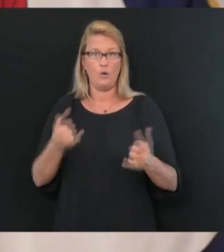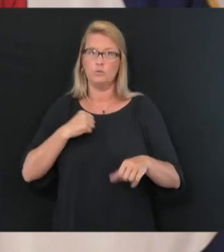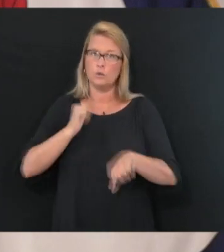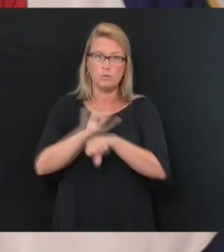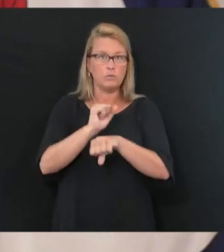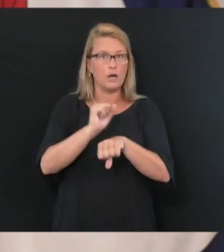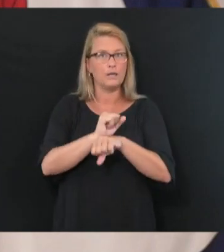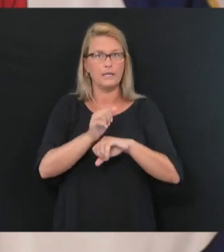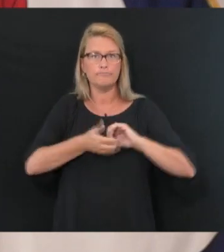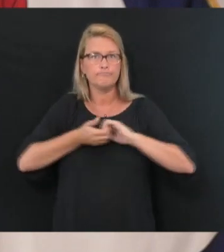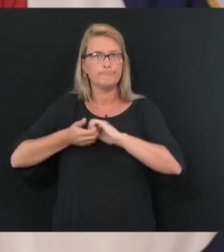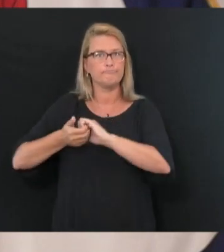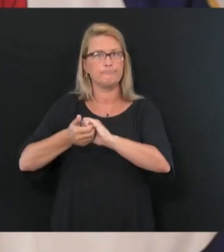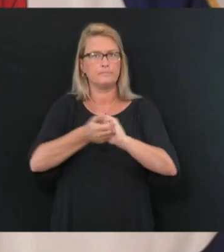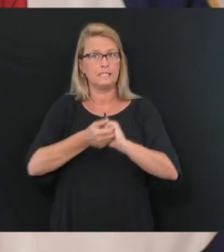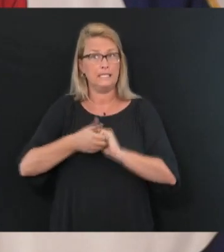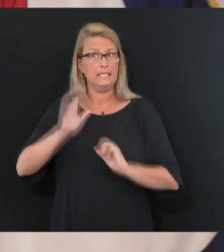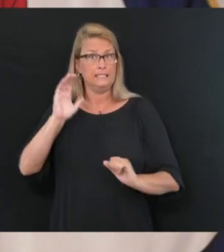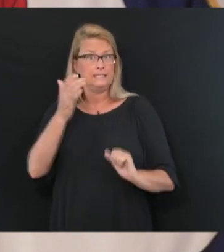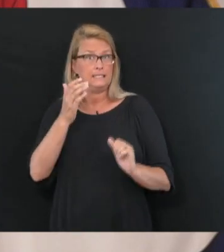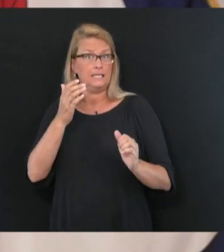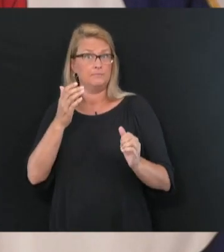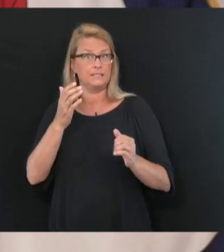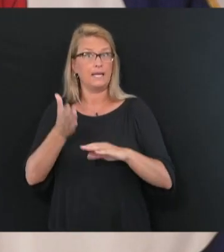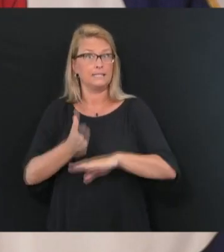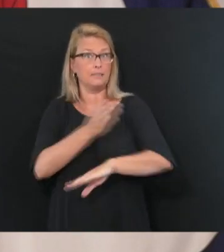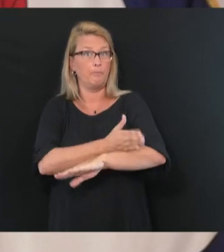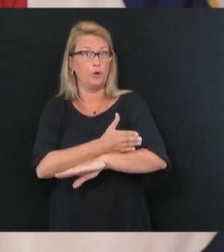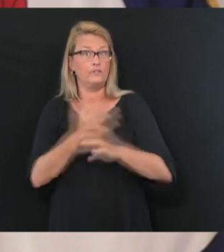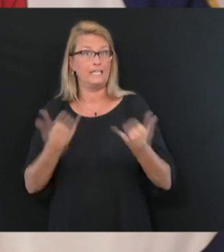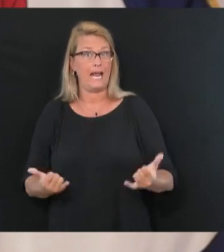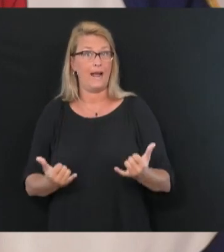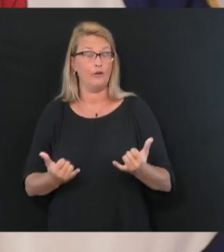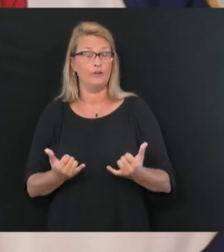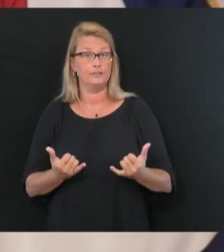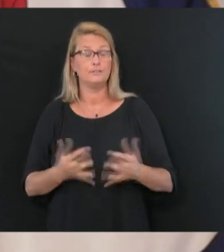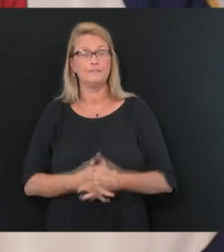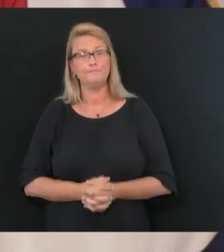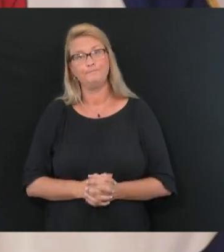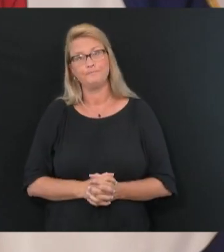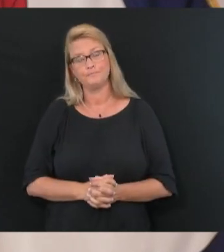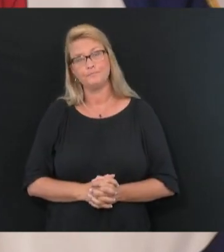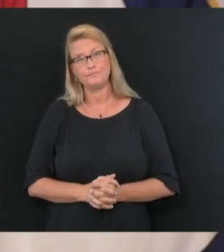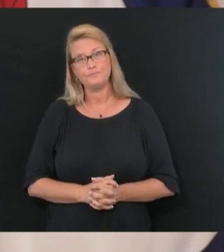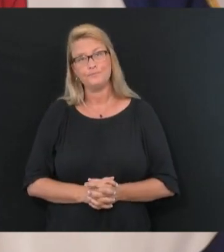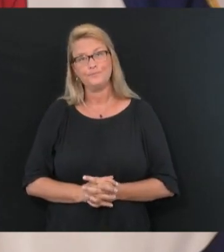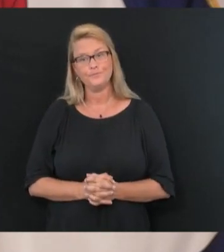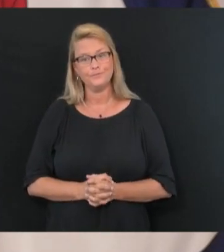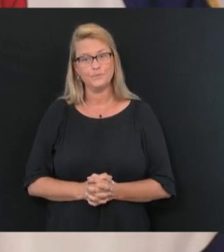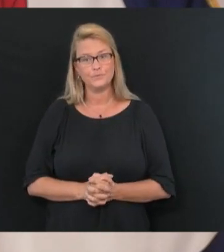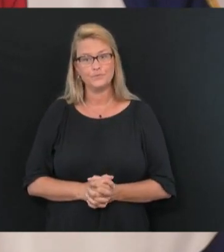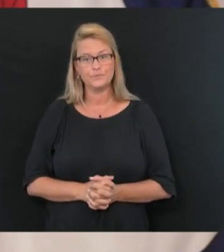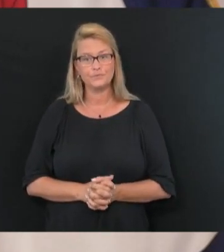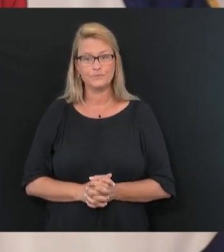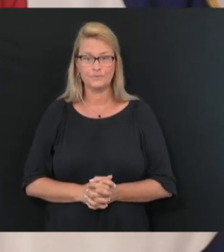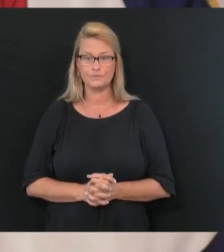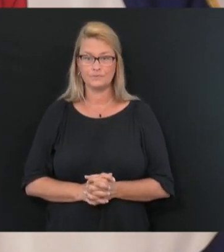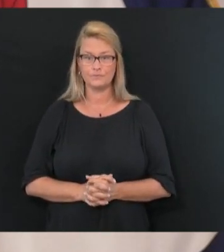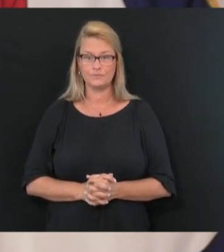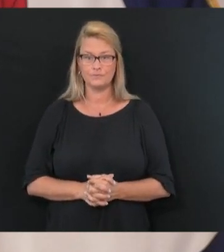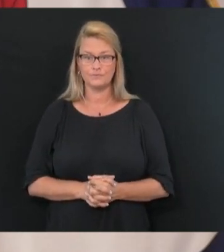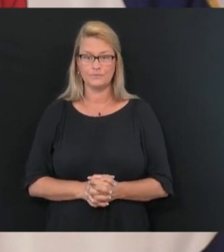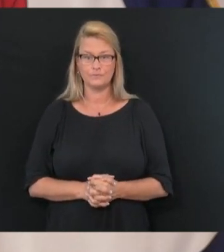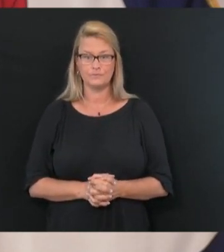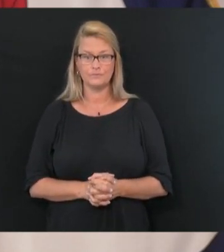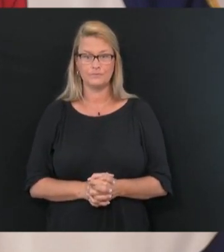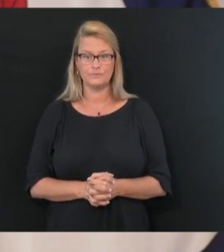down there, and I think it's all going. It's getting better in Logan, at least for the moment. Let